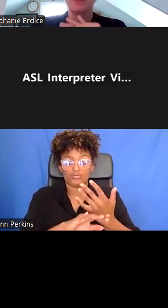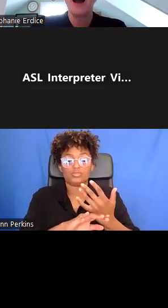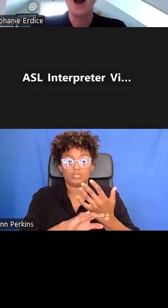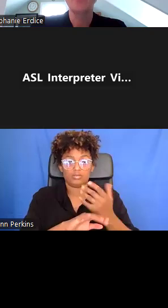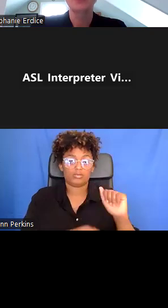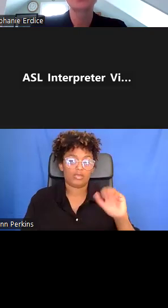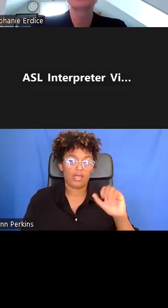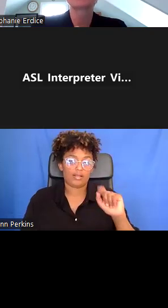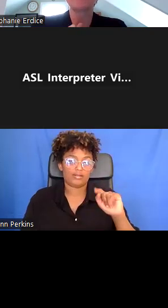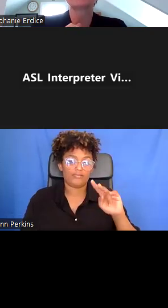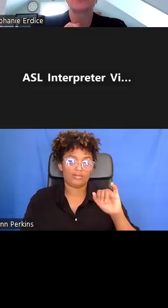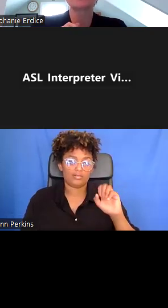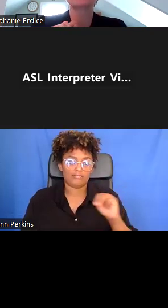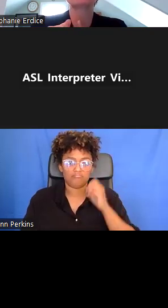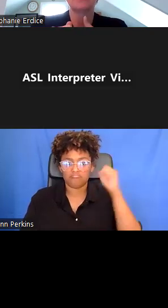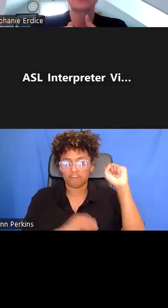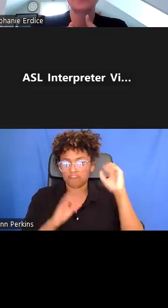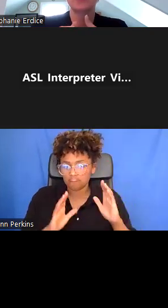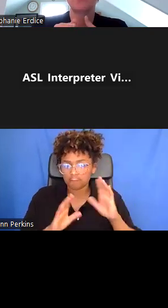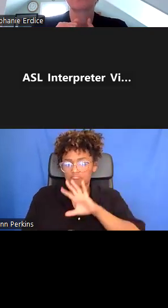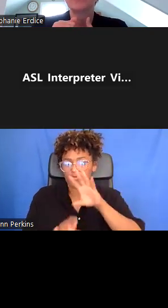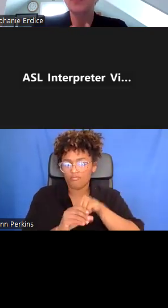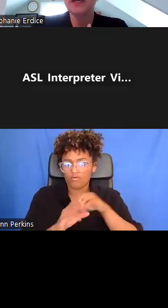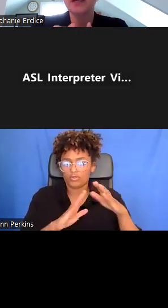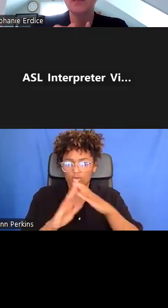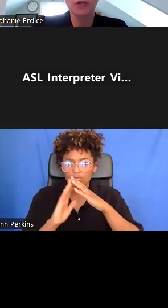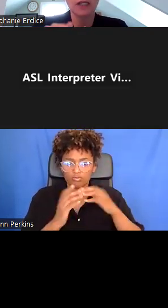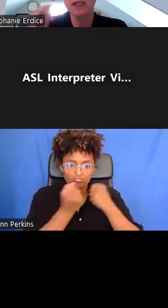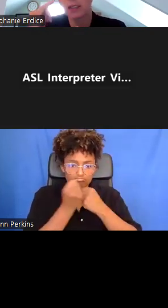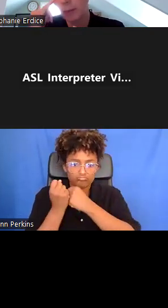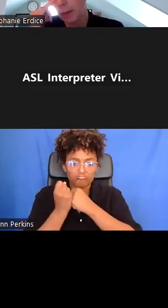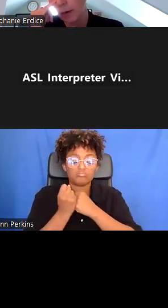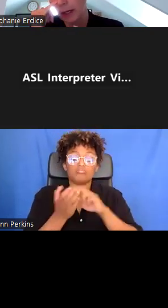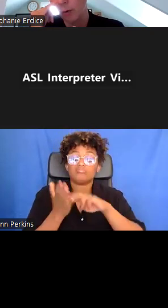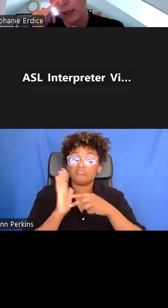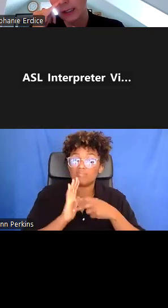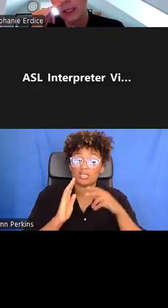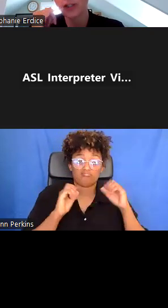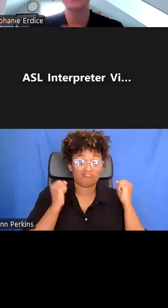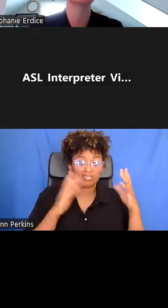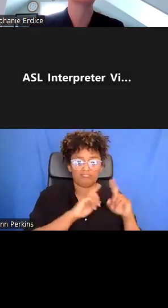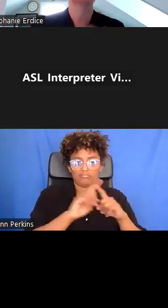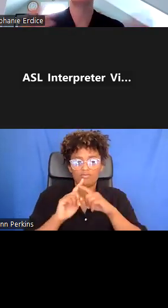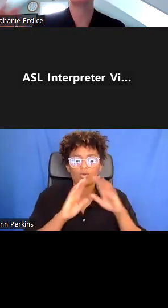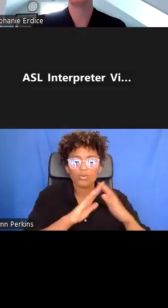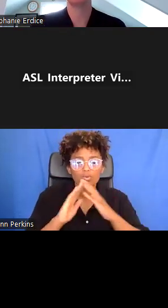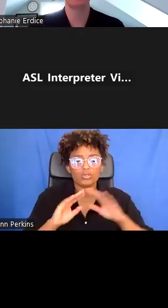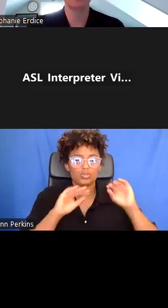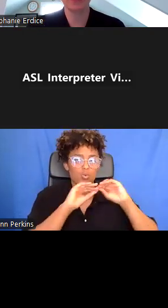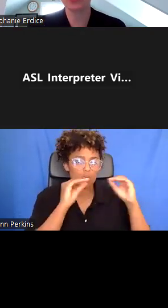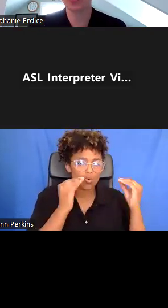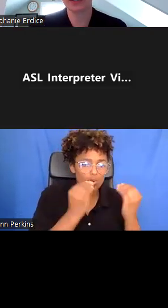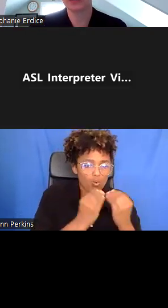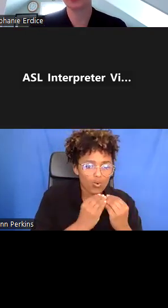sorry. So this grassroots activism were people in communities, people in organizations, people